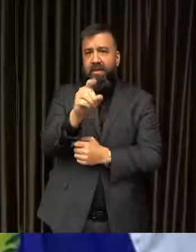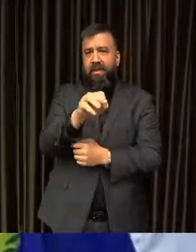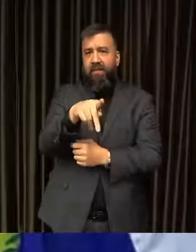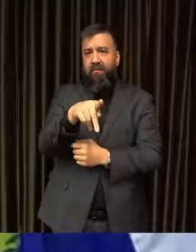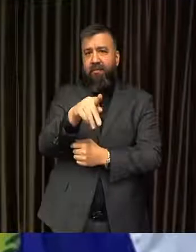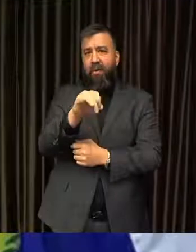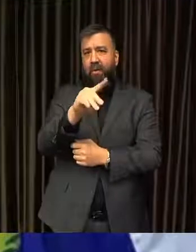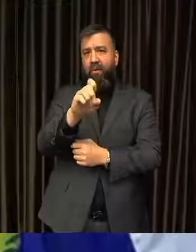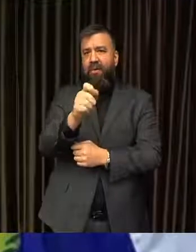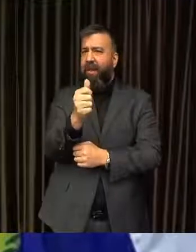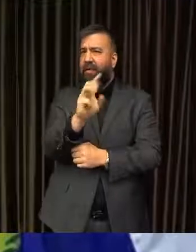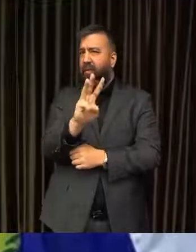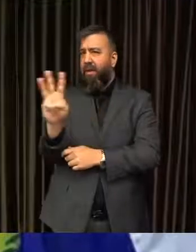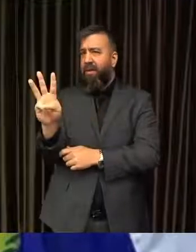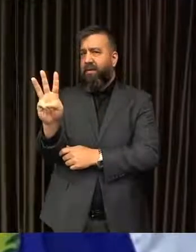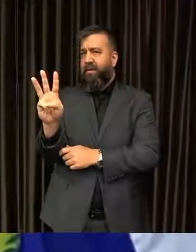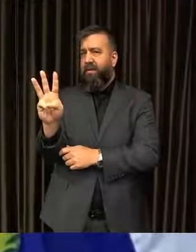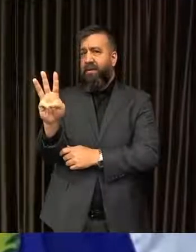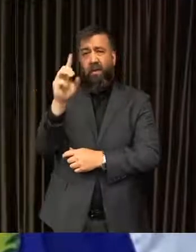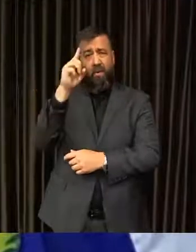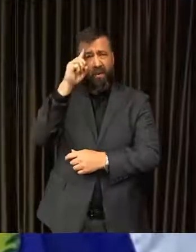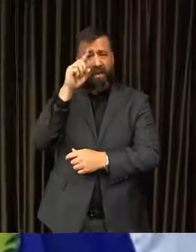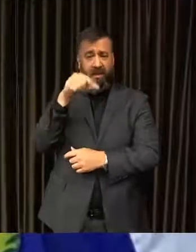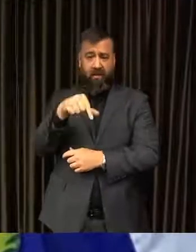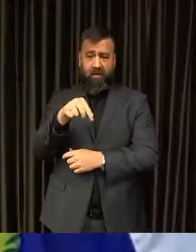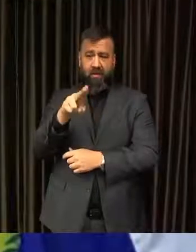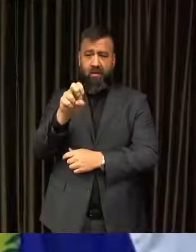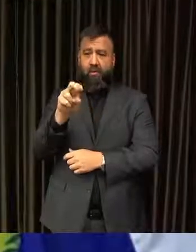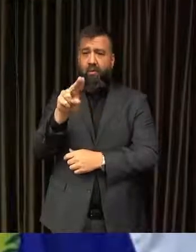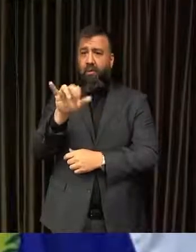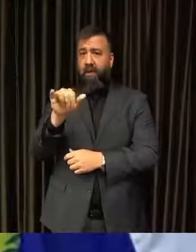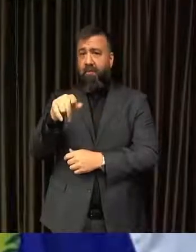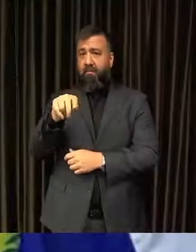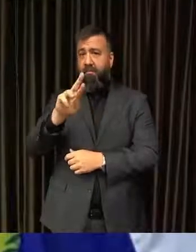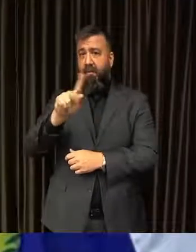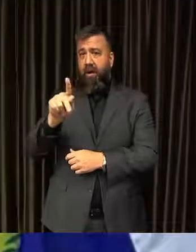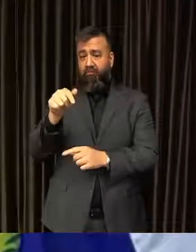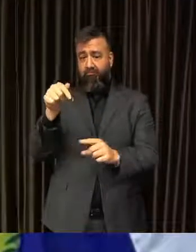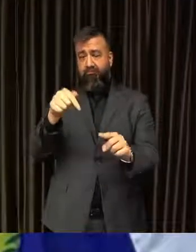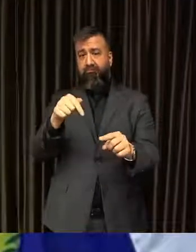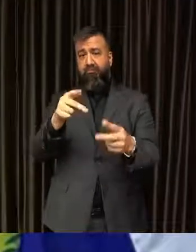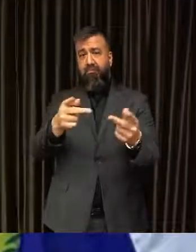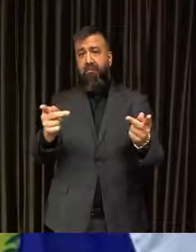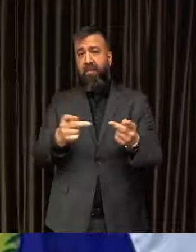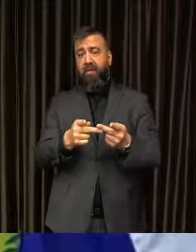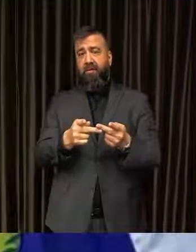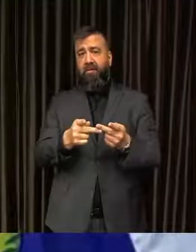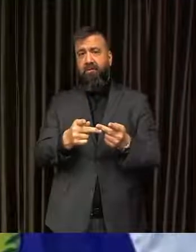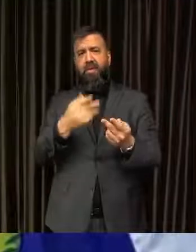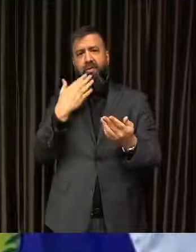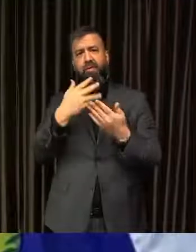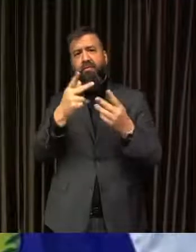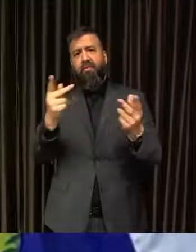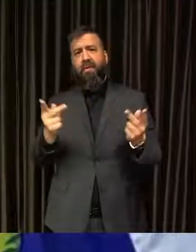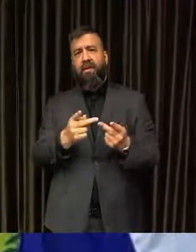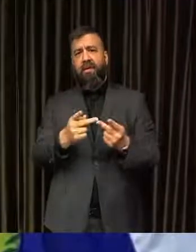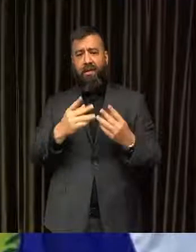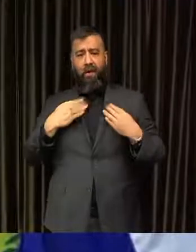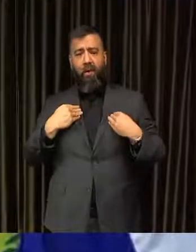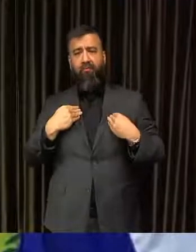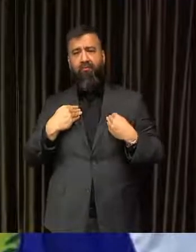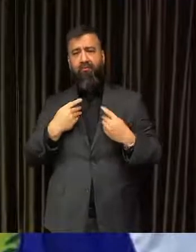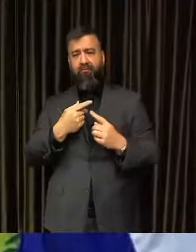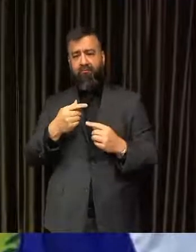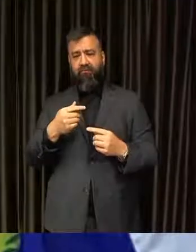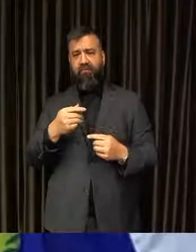And we believe the Queenie Park site is a pretty good location. It's a large facility that's owned by St. Louis County, and that will help